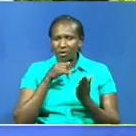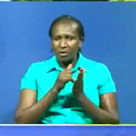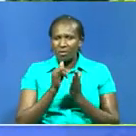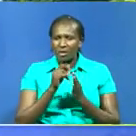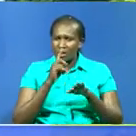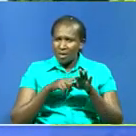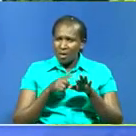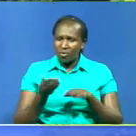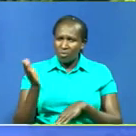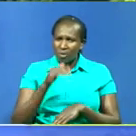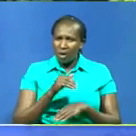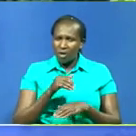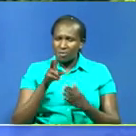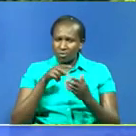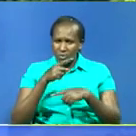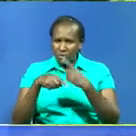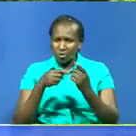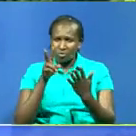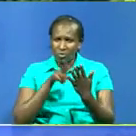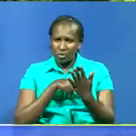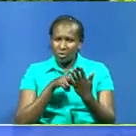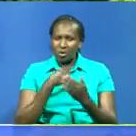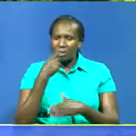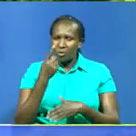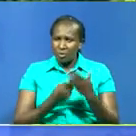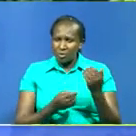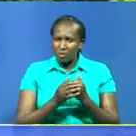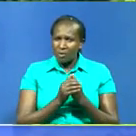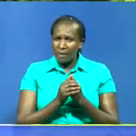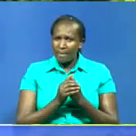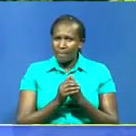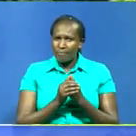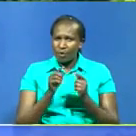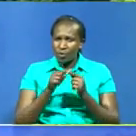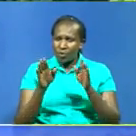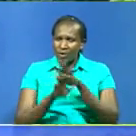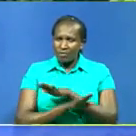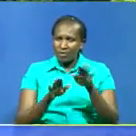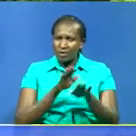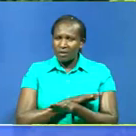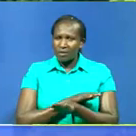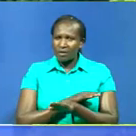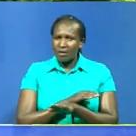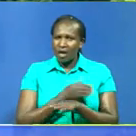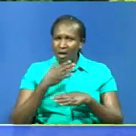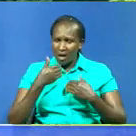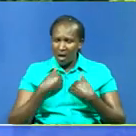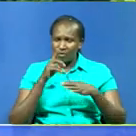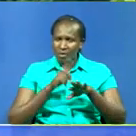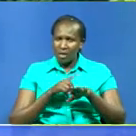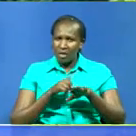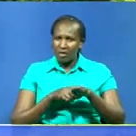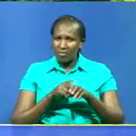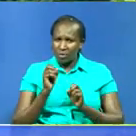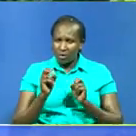Ukirudi back verse chapter 3 verse 1, anasema, to everything there is a season,